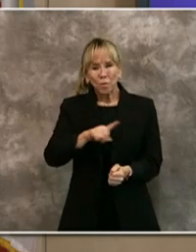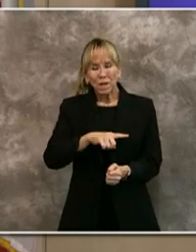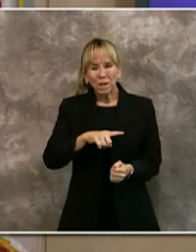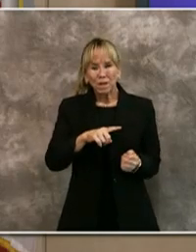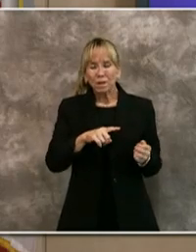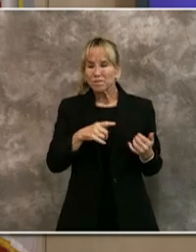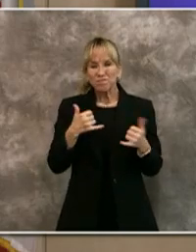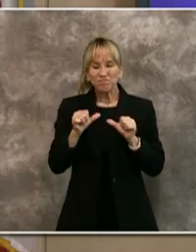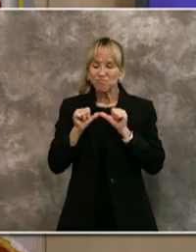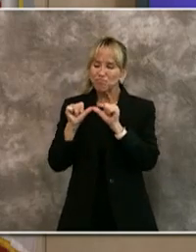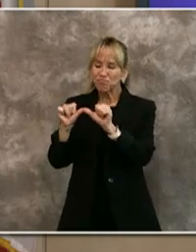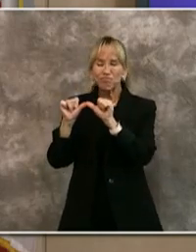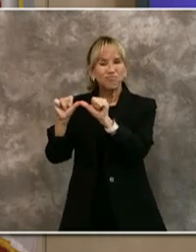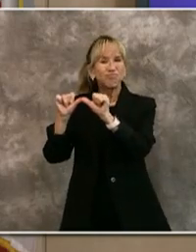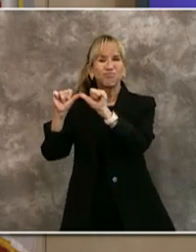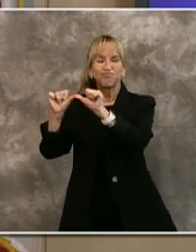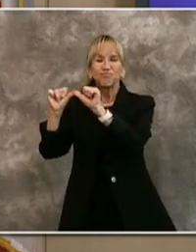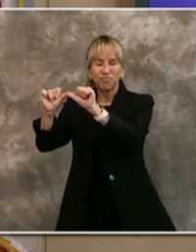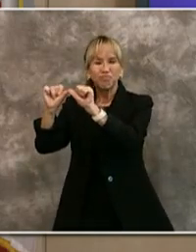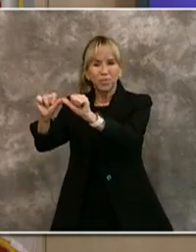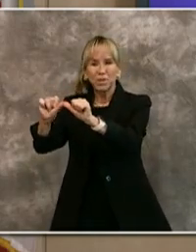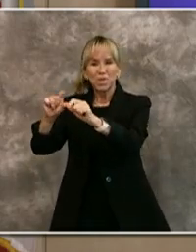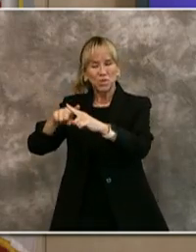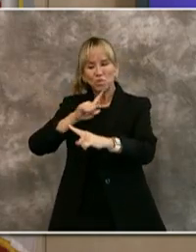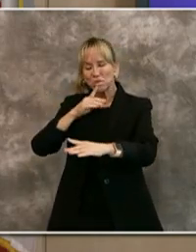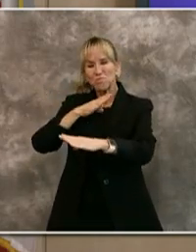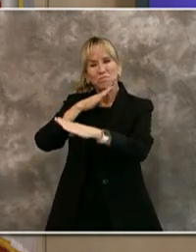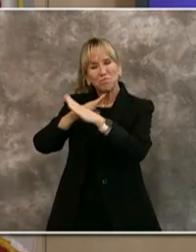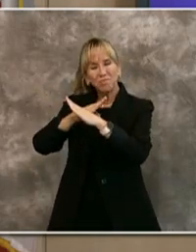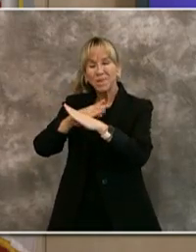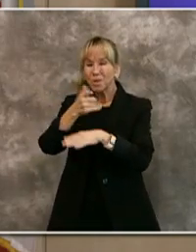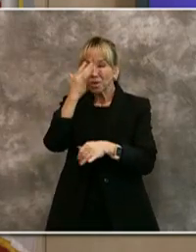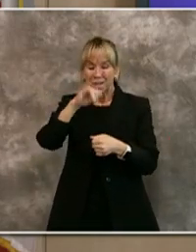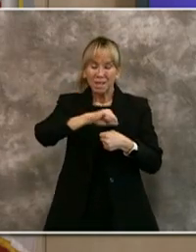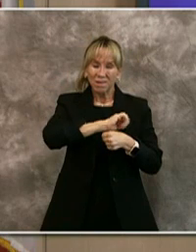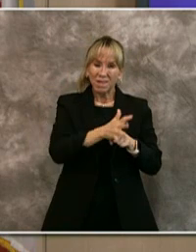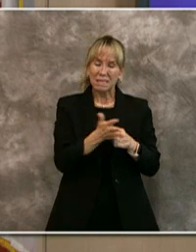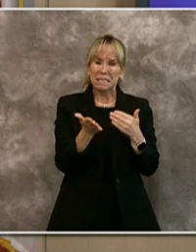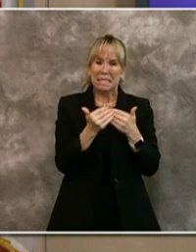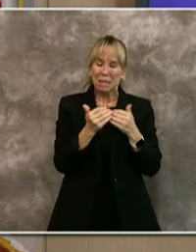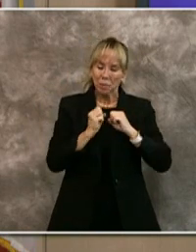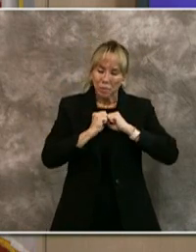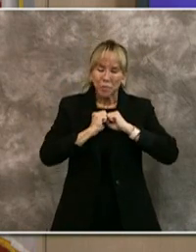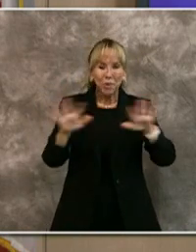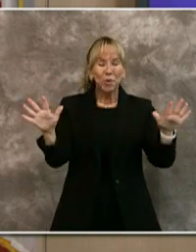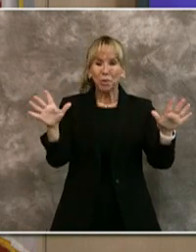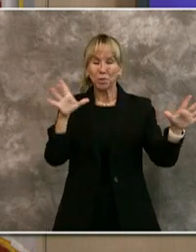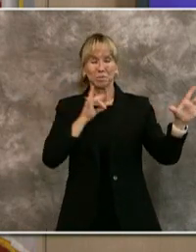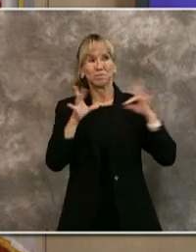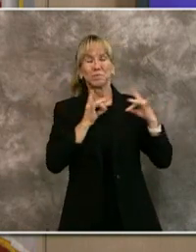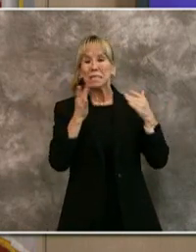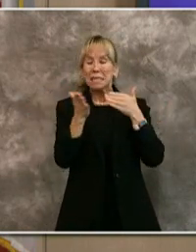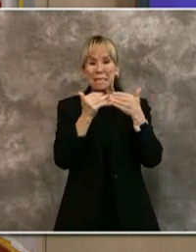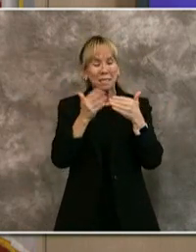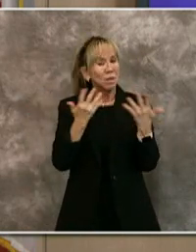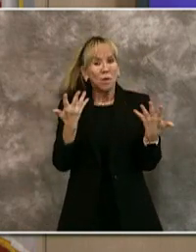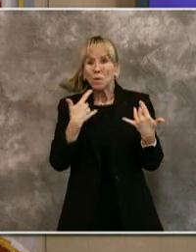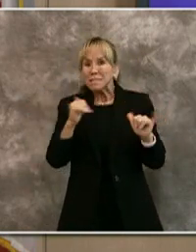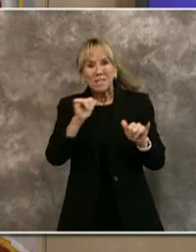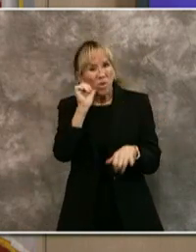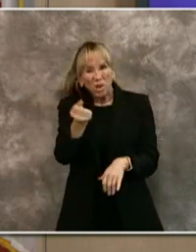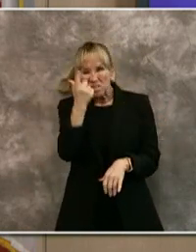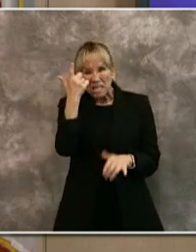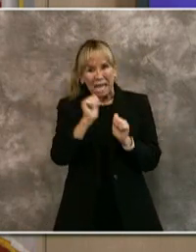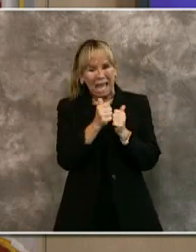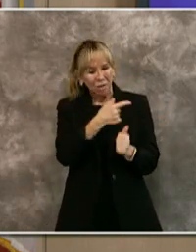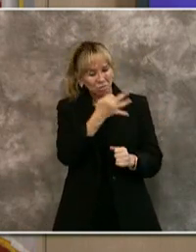for the long haul, that we're dealing with a virus that is very contagious, that we don't fully understand. We're still learning a lot